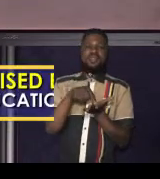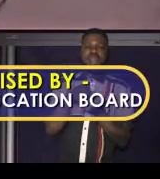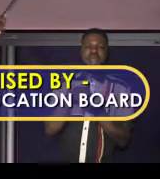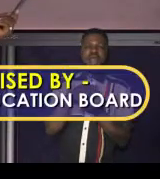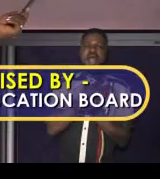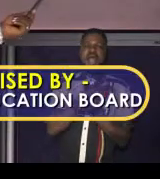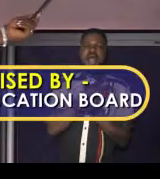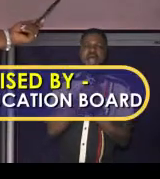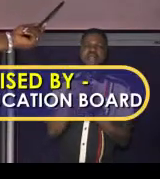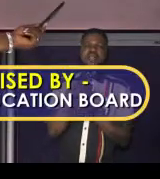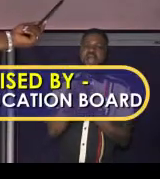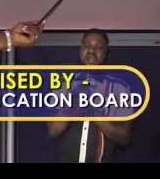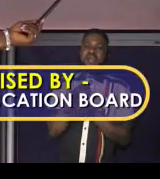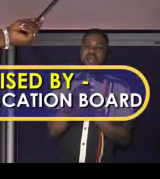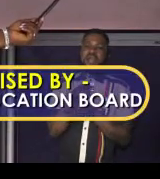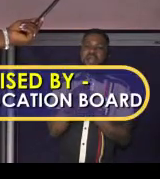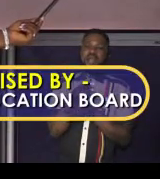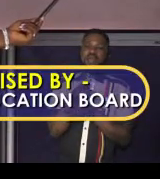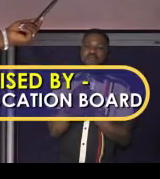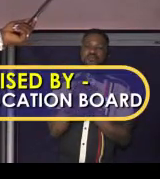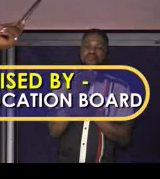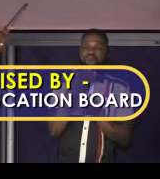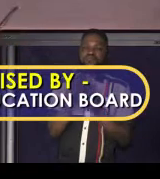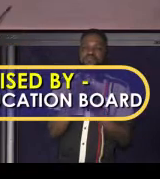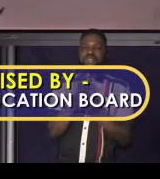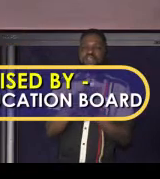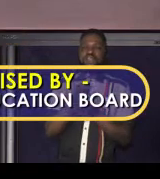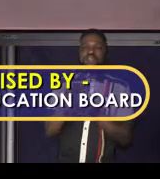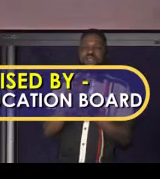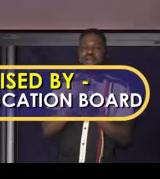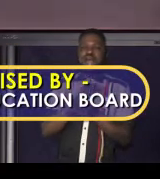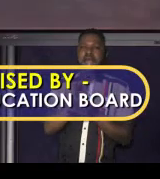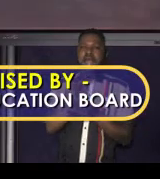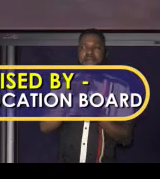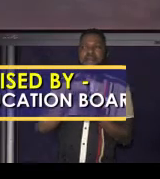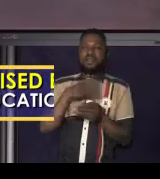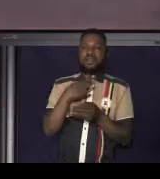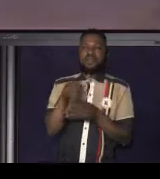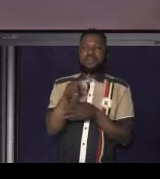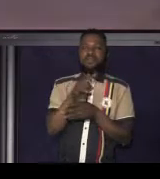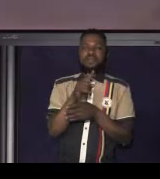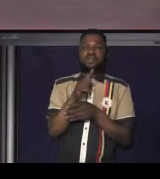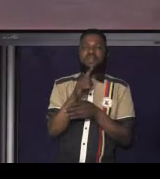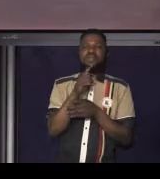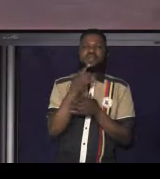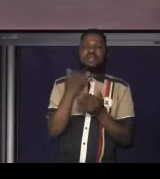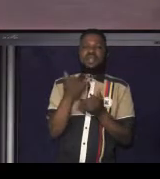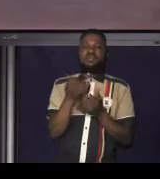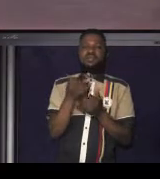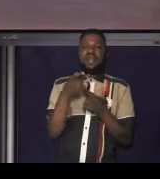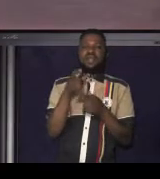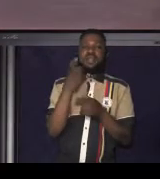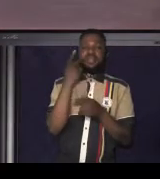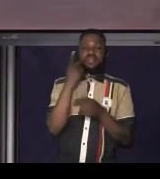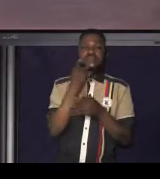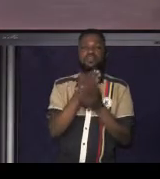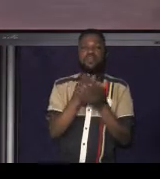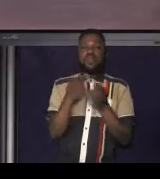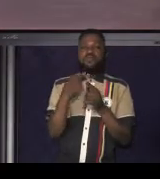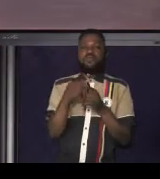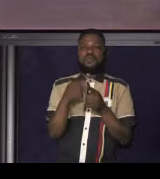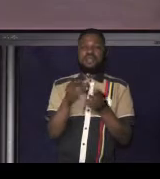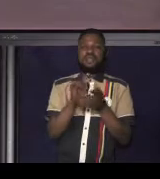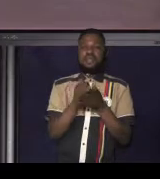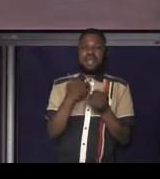Death. And doubt. Good children. I am always proud of you. Now, let's look at